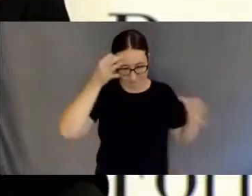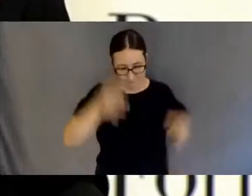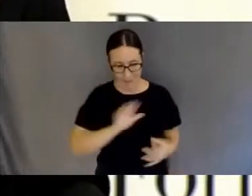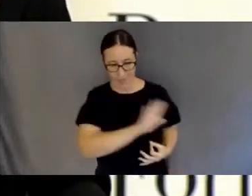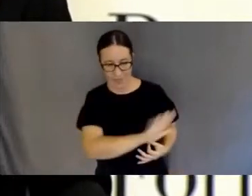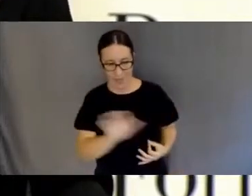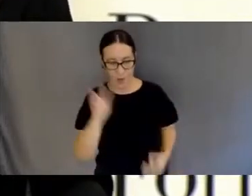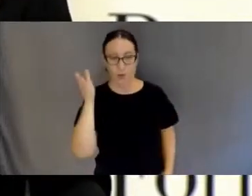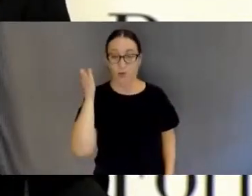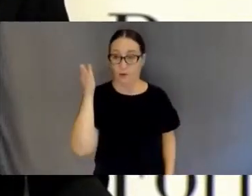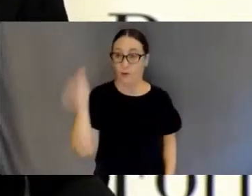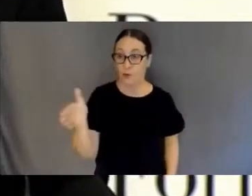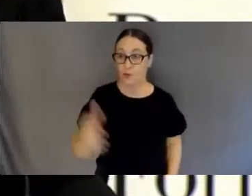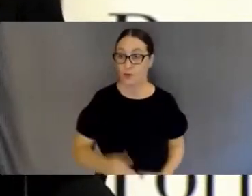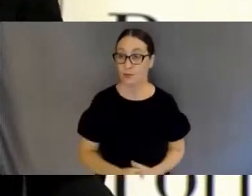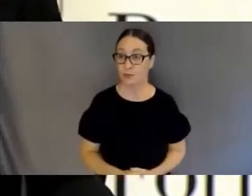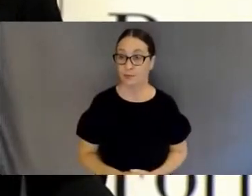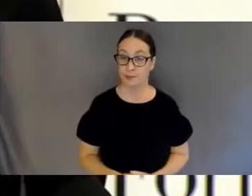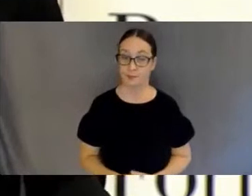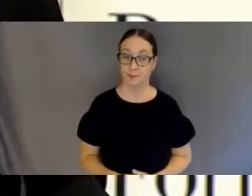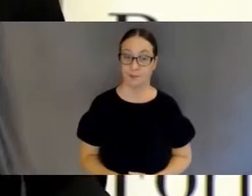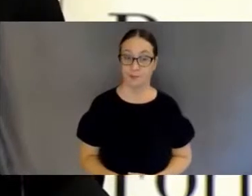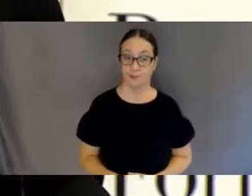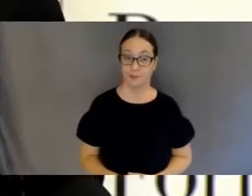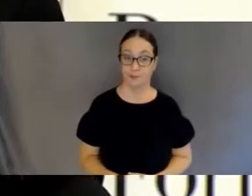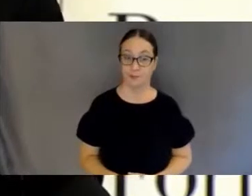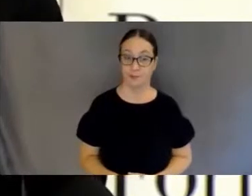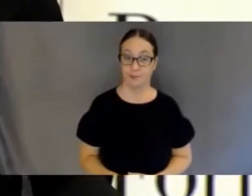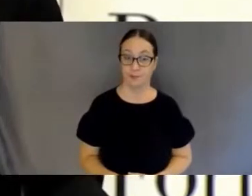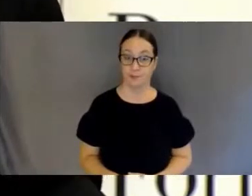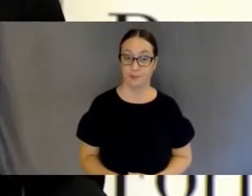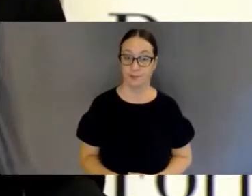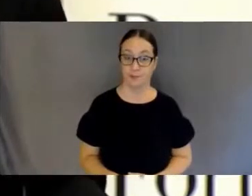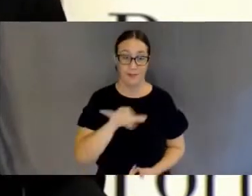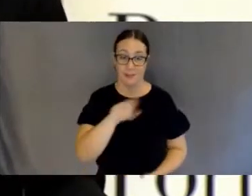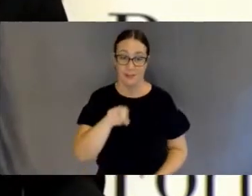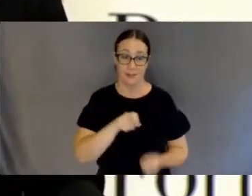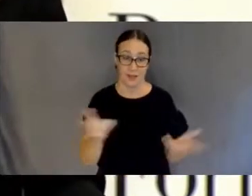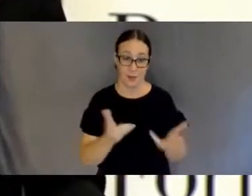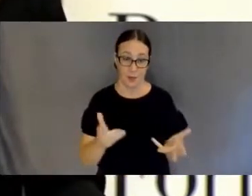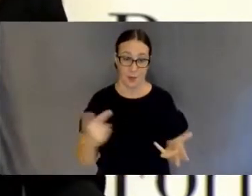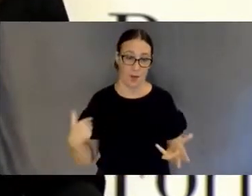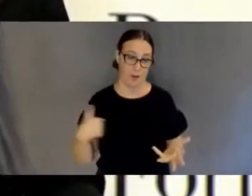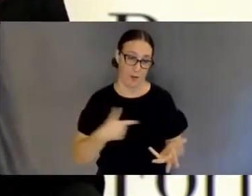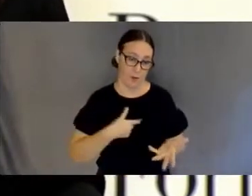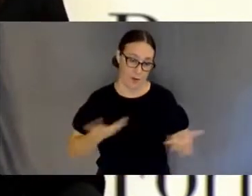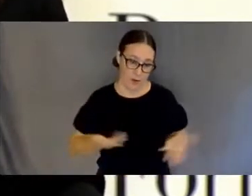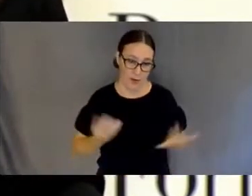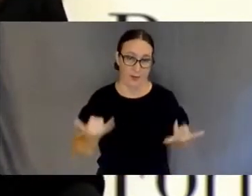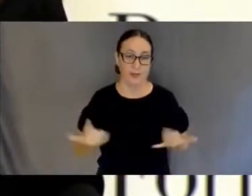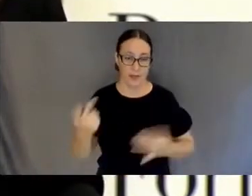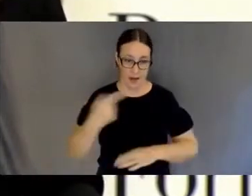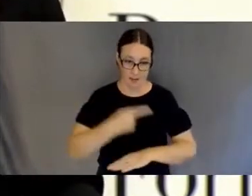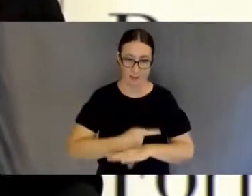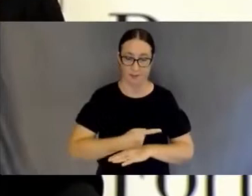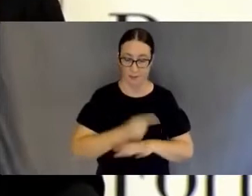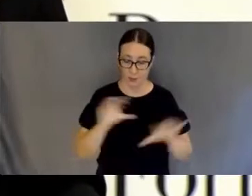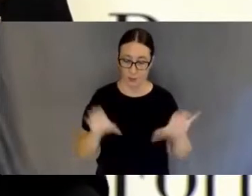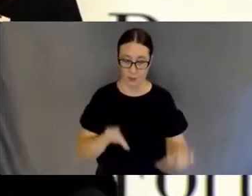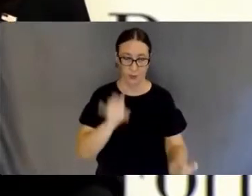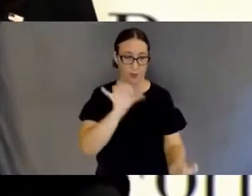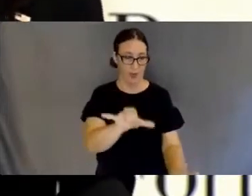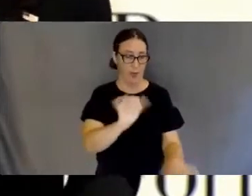own future. And that is exactly why we have all gathered here today, to do just